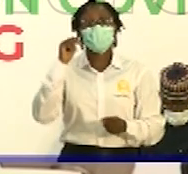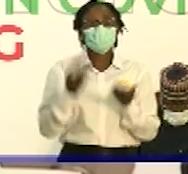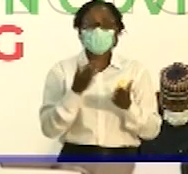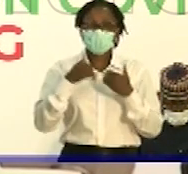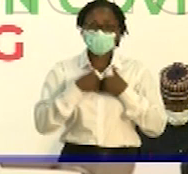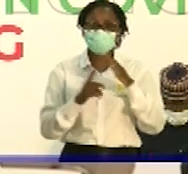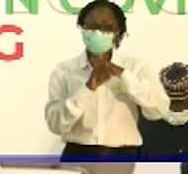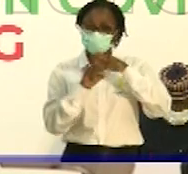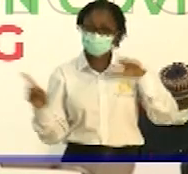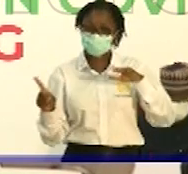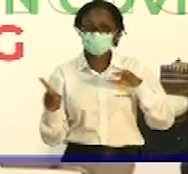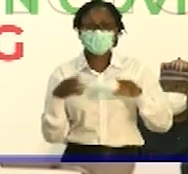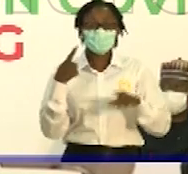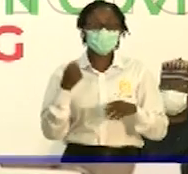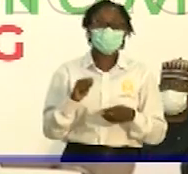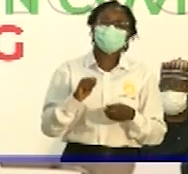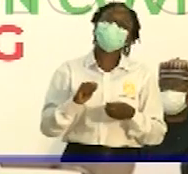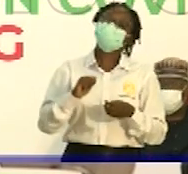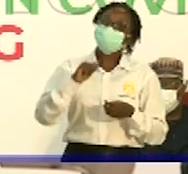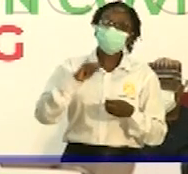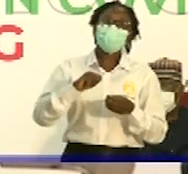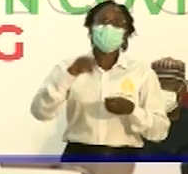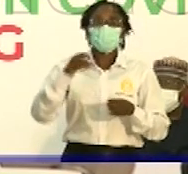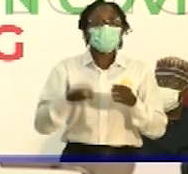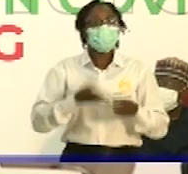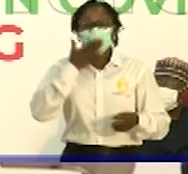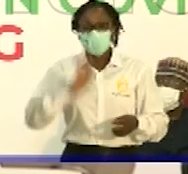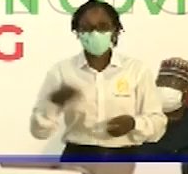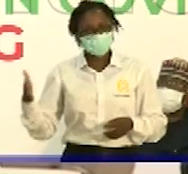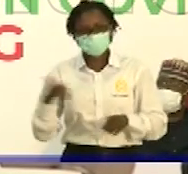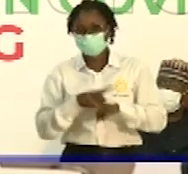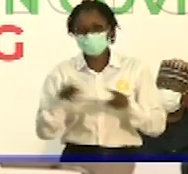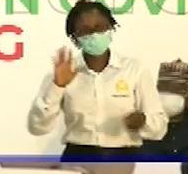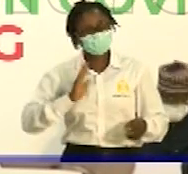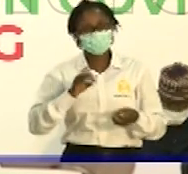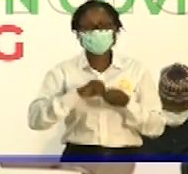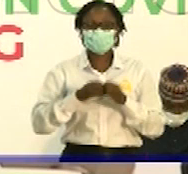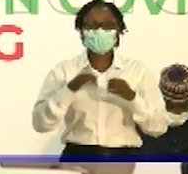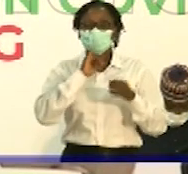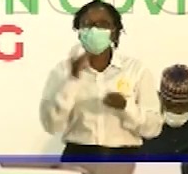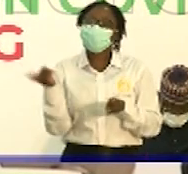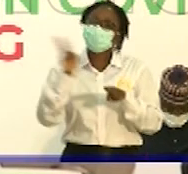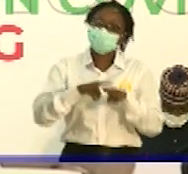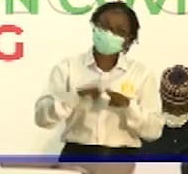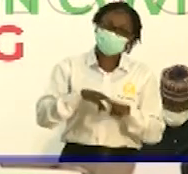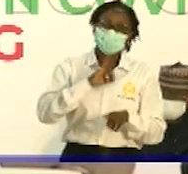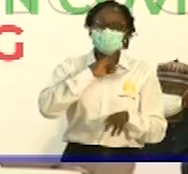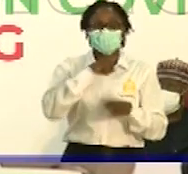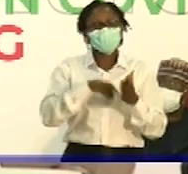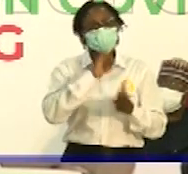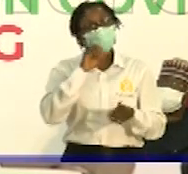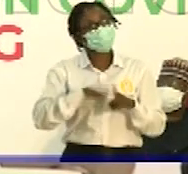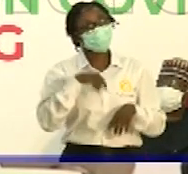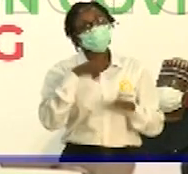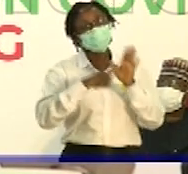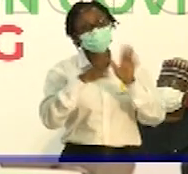worst. We are pleased that the numbers are starting to stabilize, although this is a reflection also of the testing